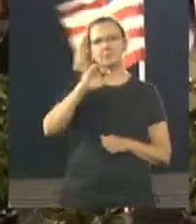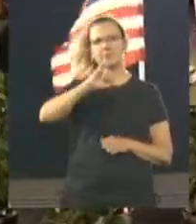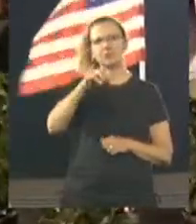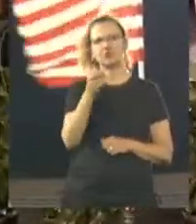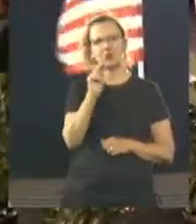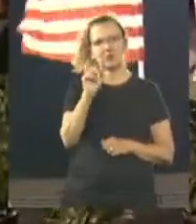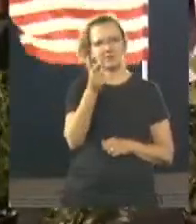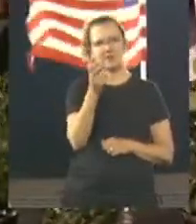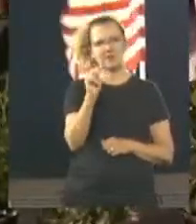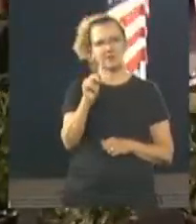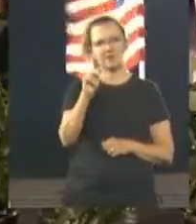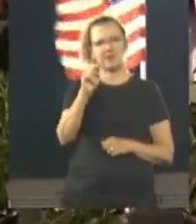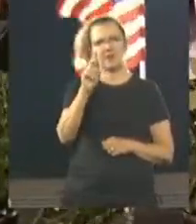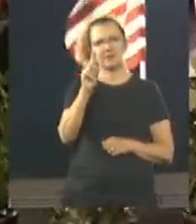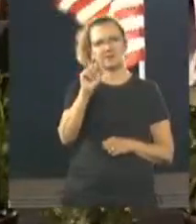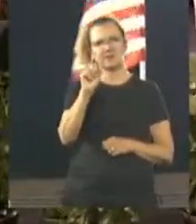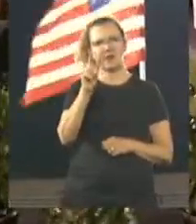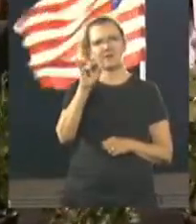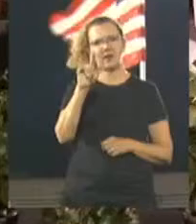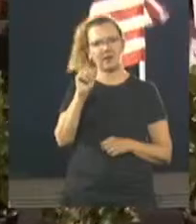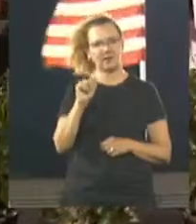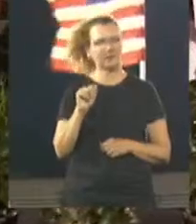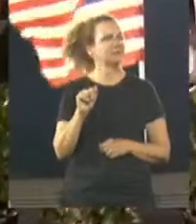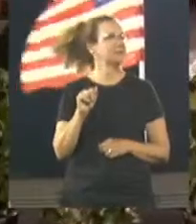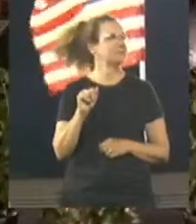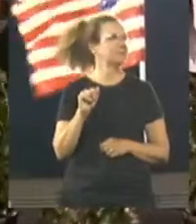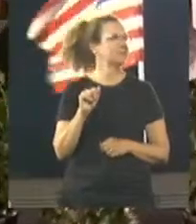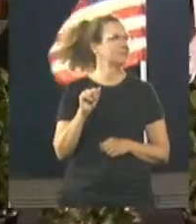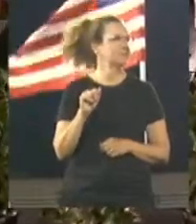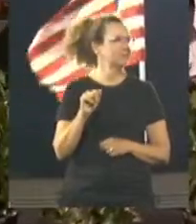Jonathan J. Davila.